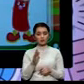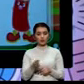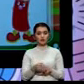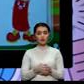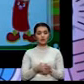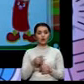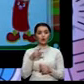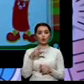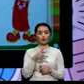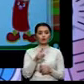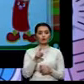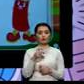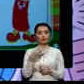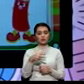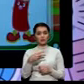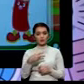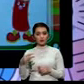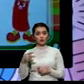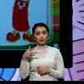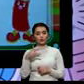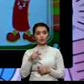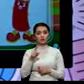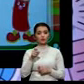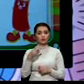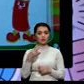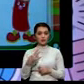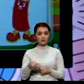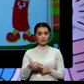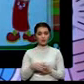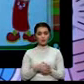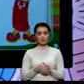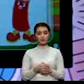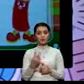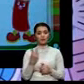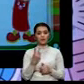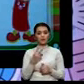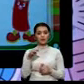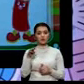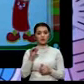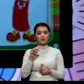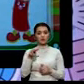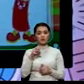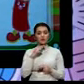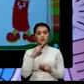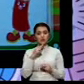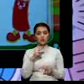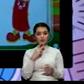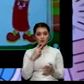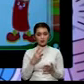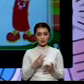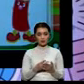Demak, 3120 teng 3120. İkinci tenglamaga diqqatni